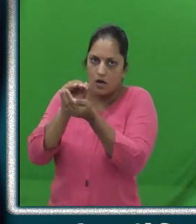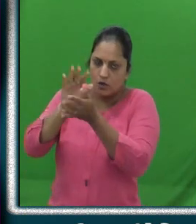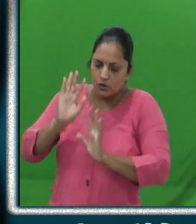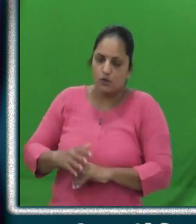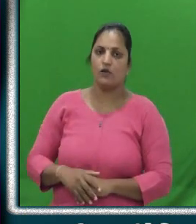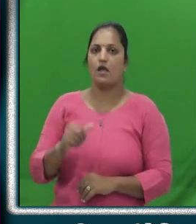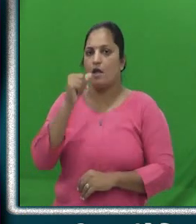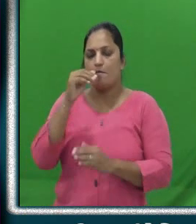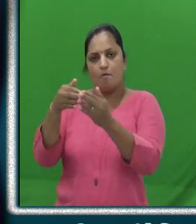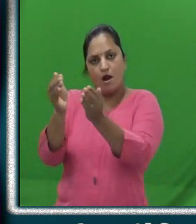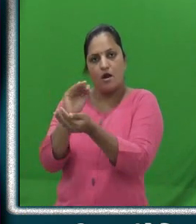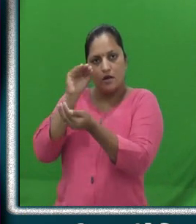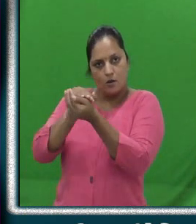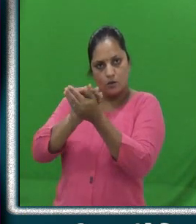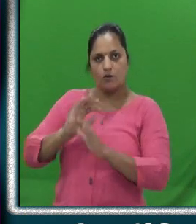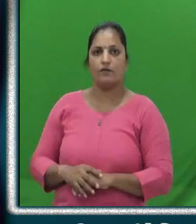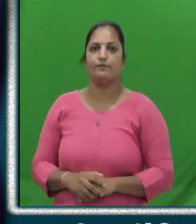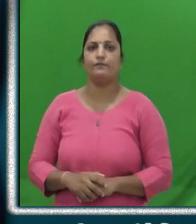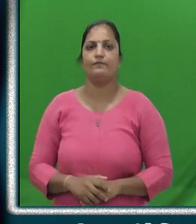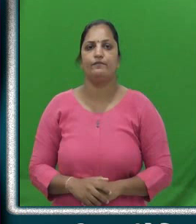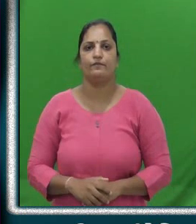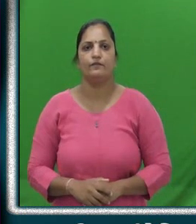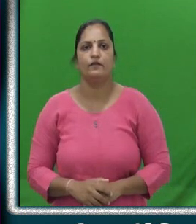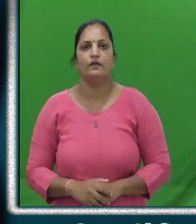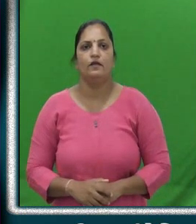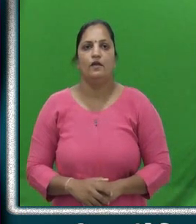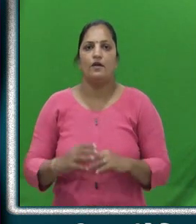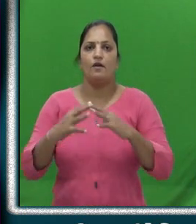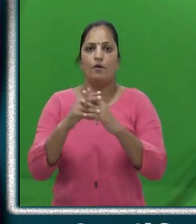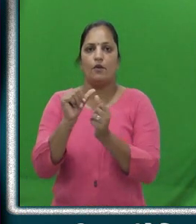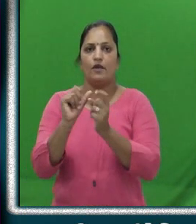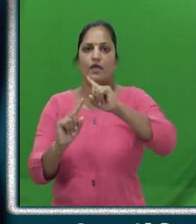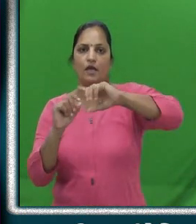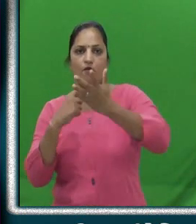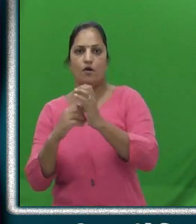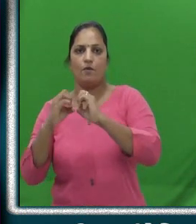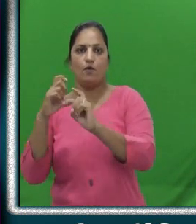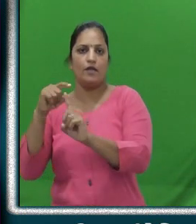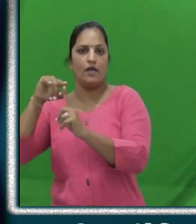sangrahalayo, jeni andar pani no sangrah thai, eno water bodies kevai.